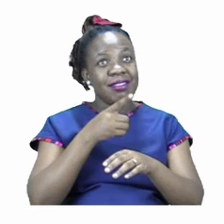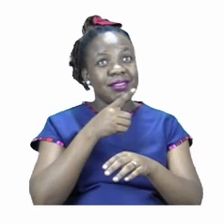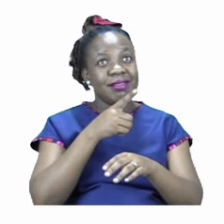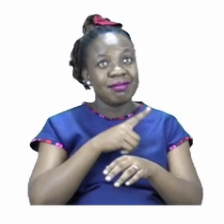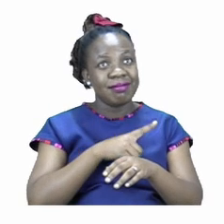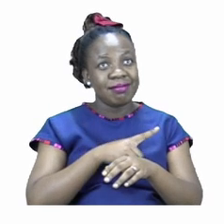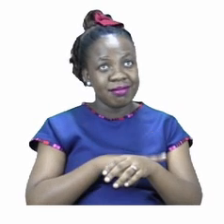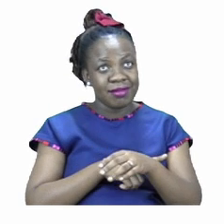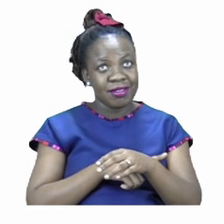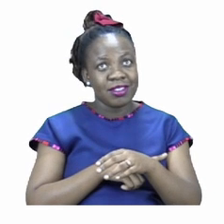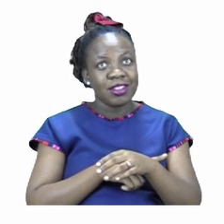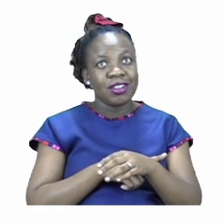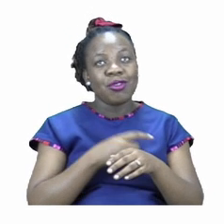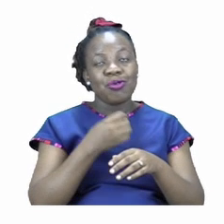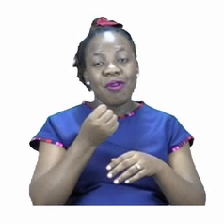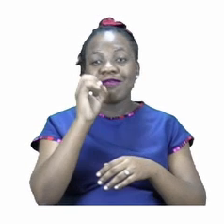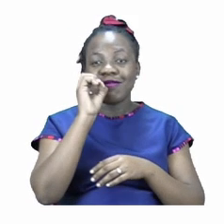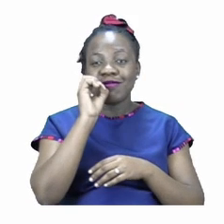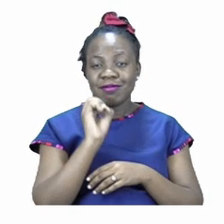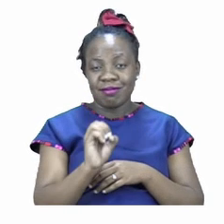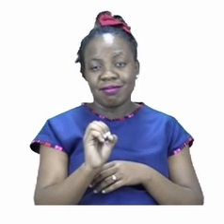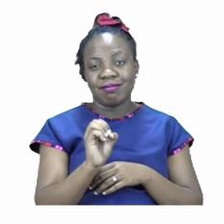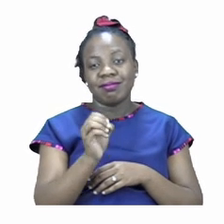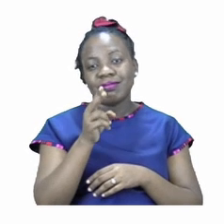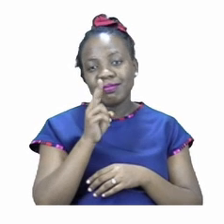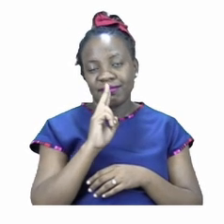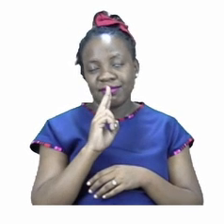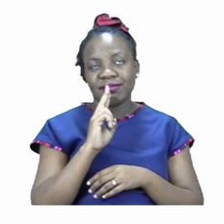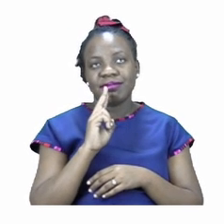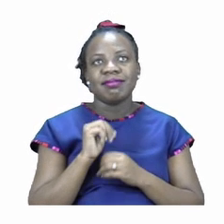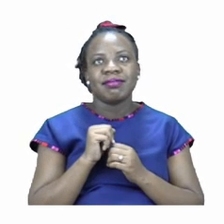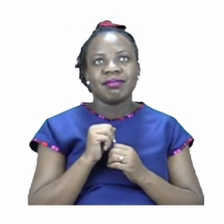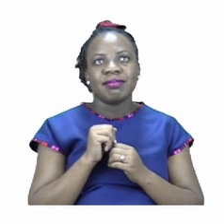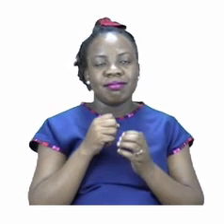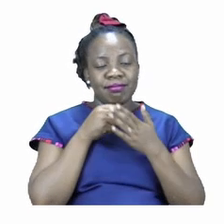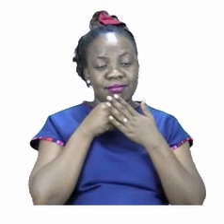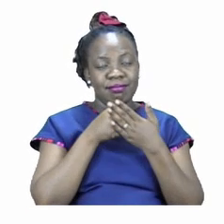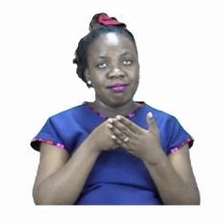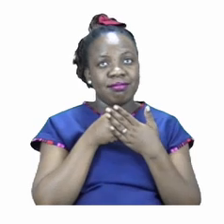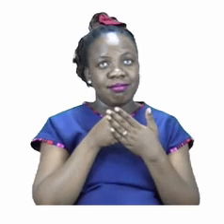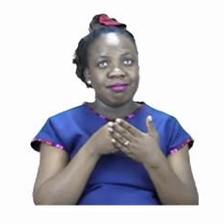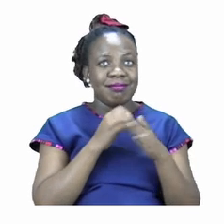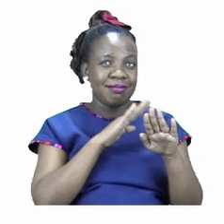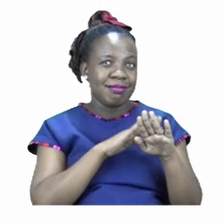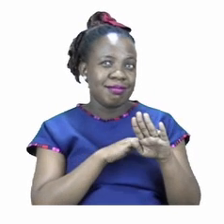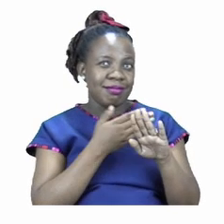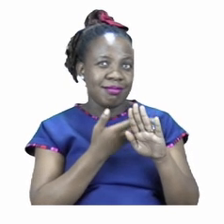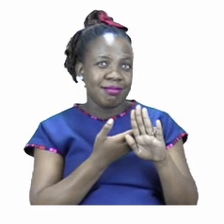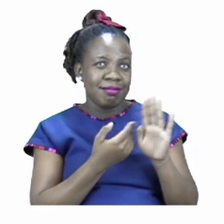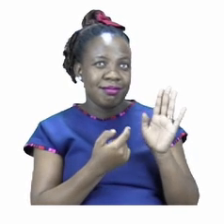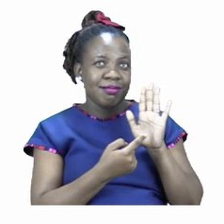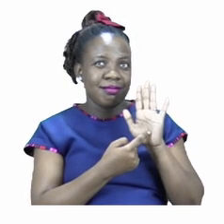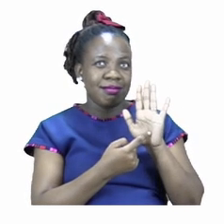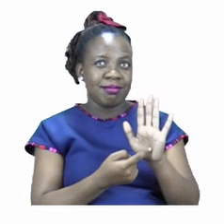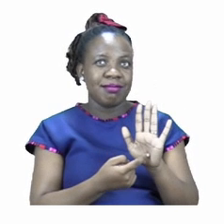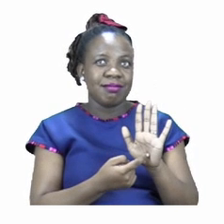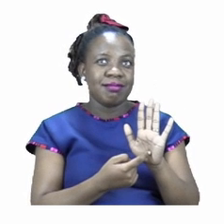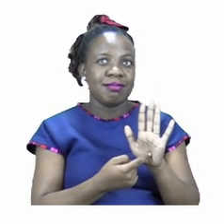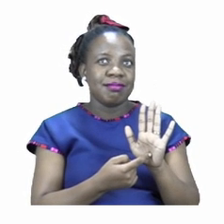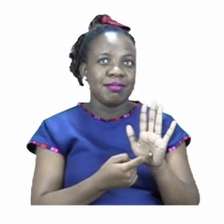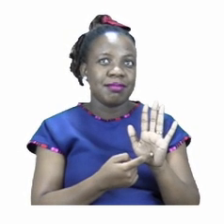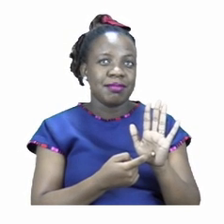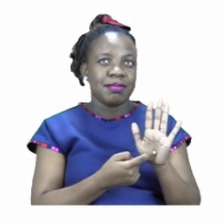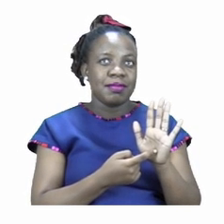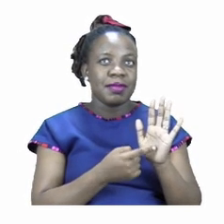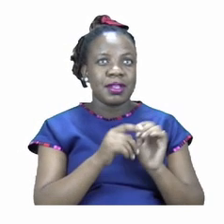answer. So, let's begin by trying to do B by ourselves.